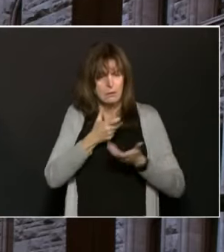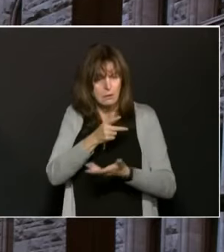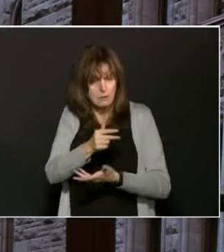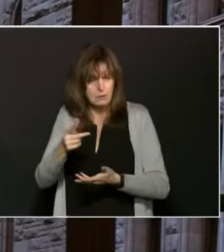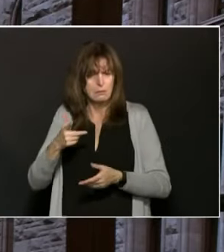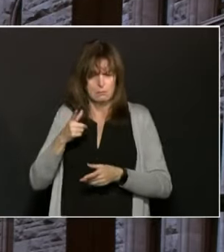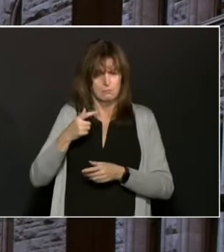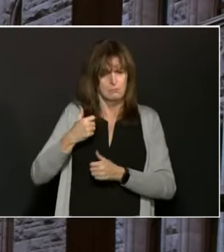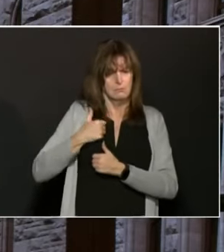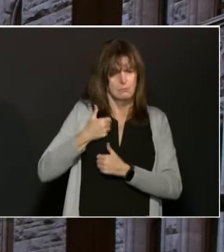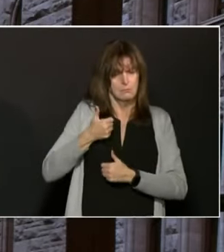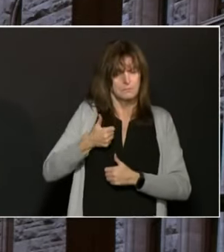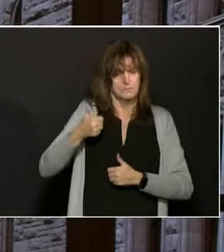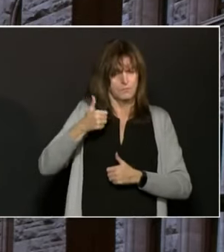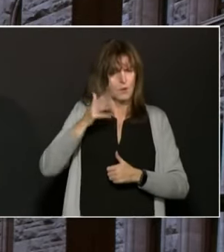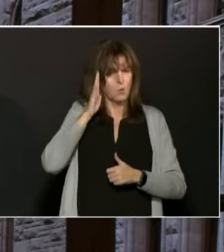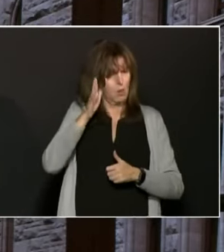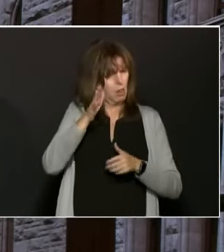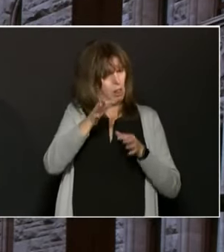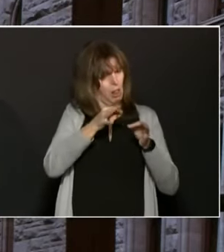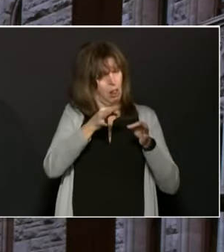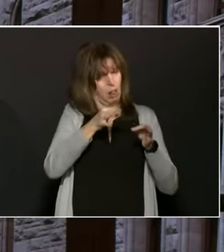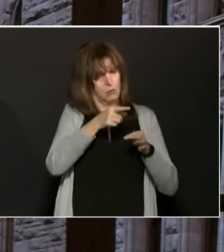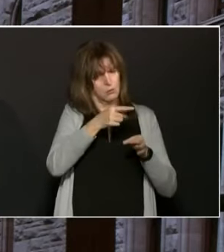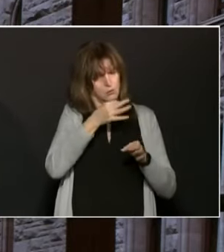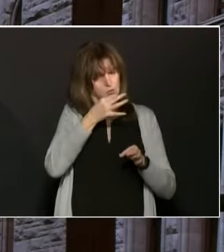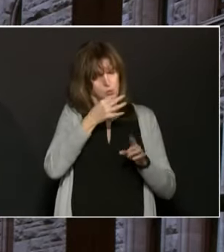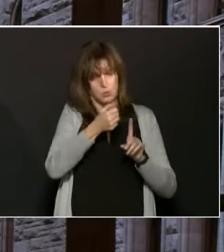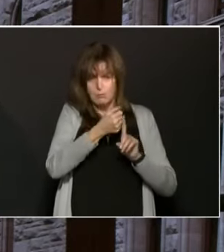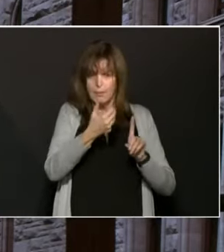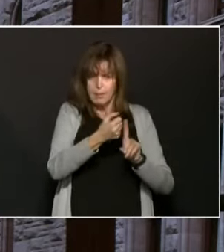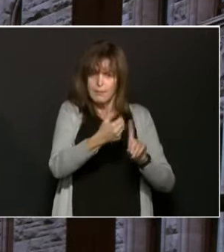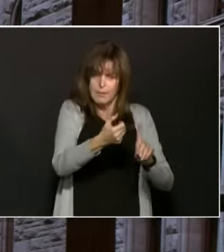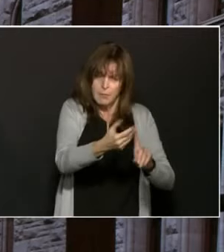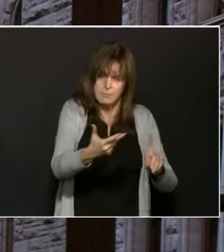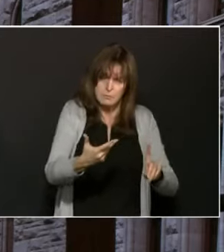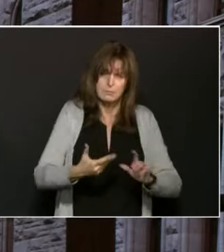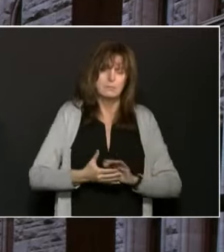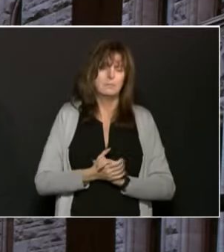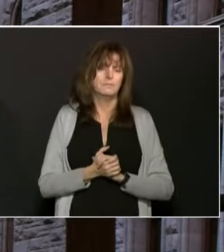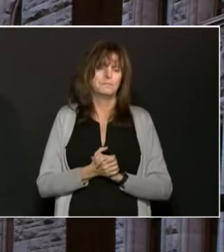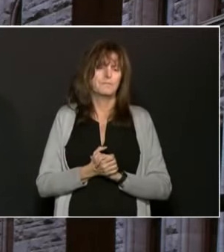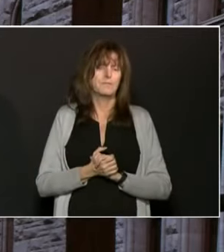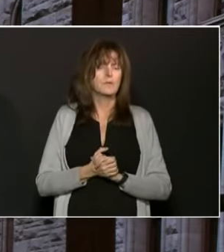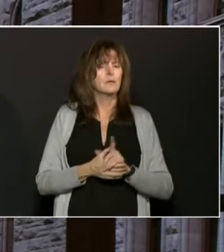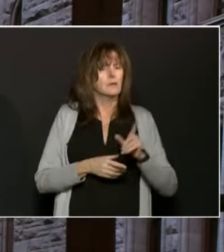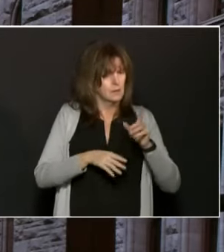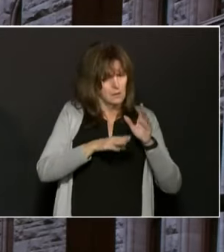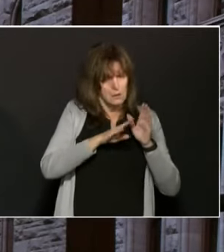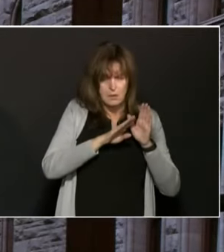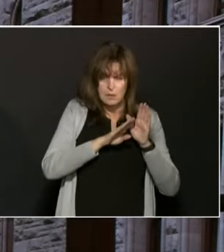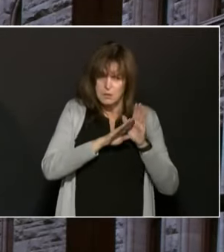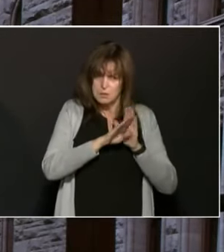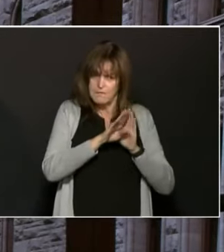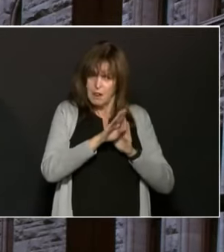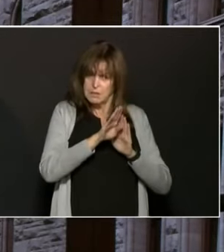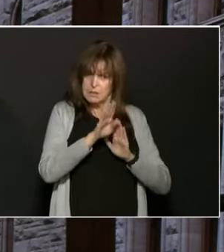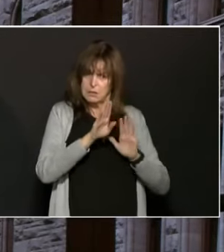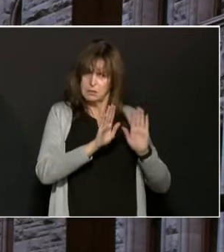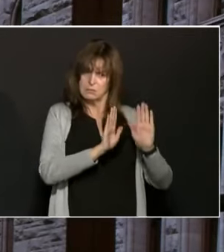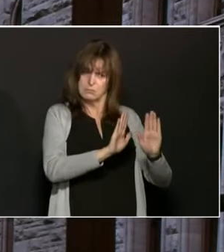about that with you shortly as he continues to ratify this whole program that's pretty consistent across Canada